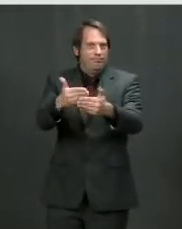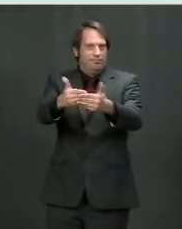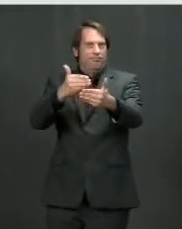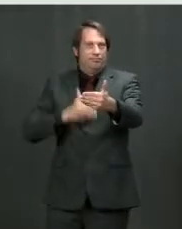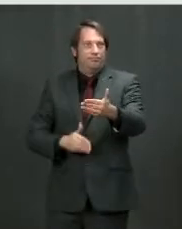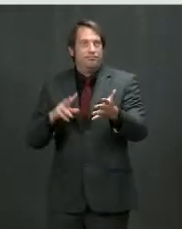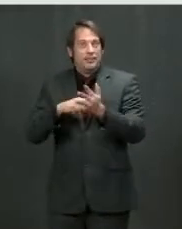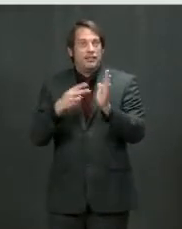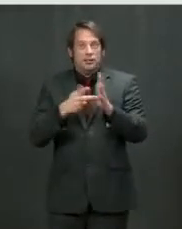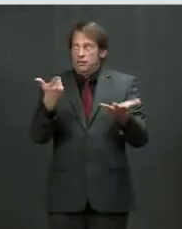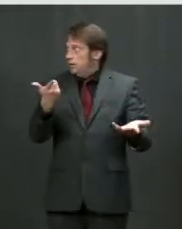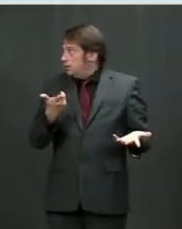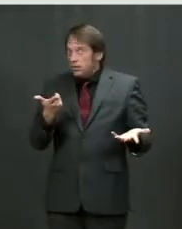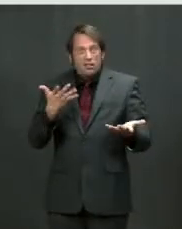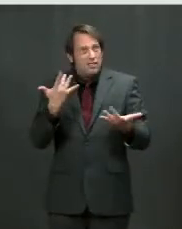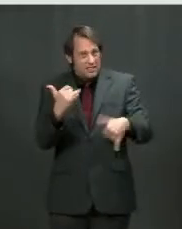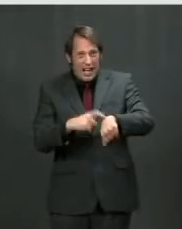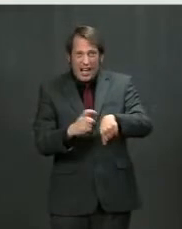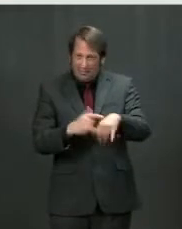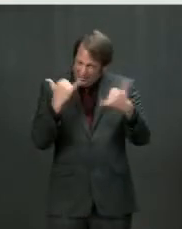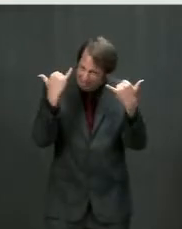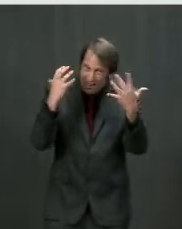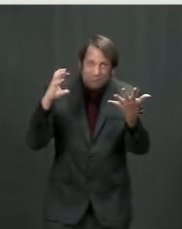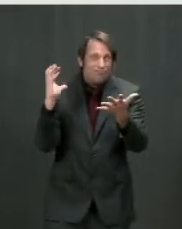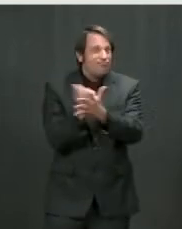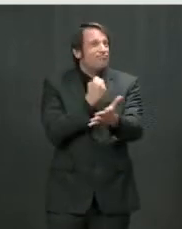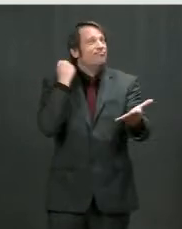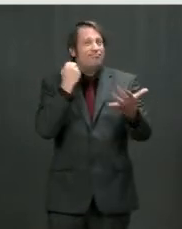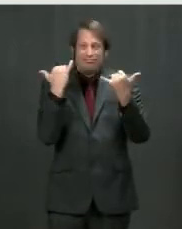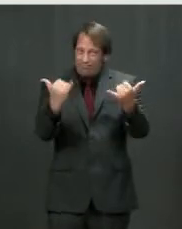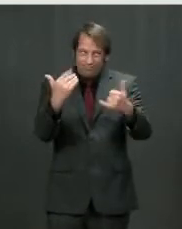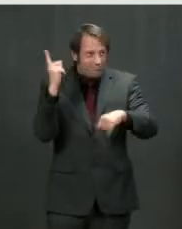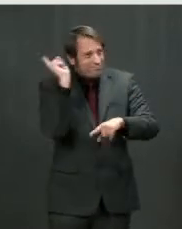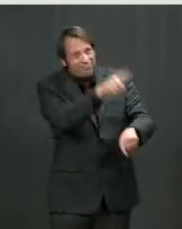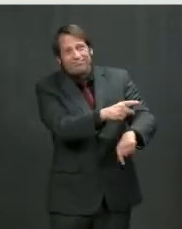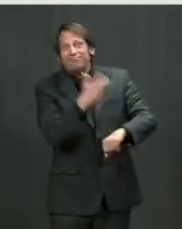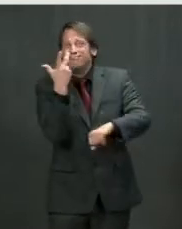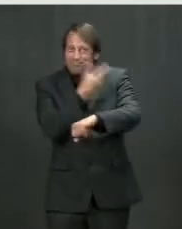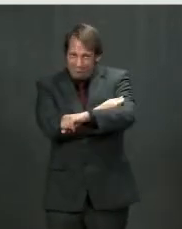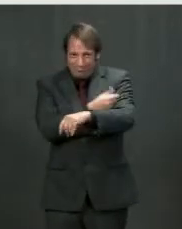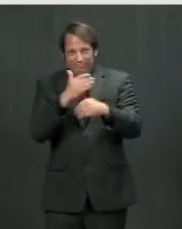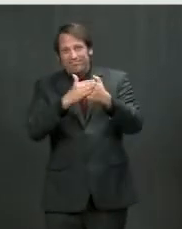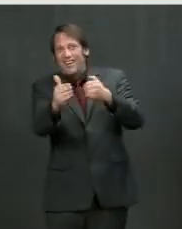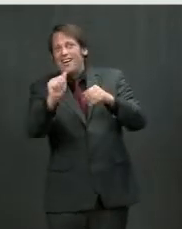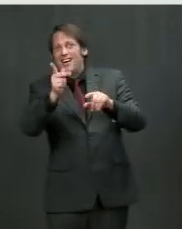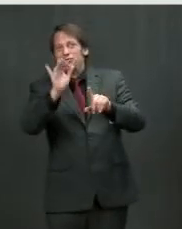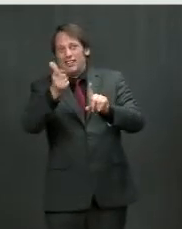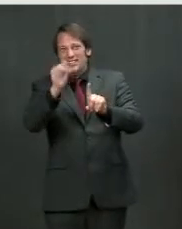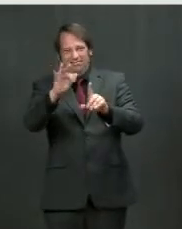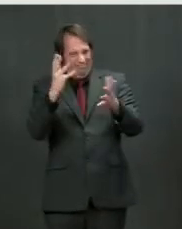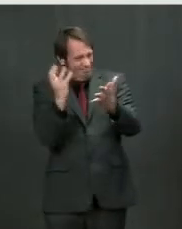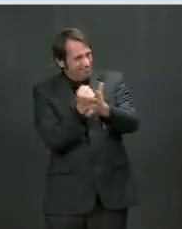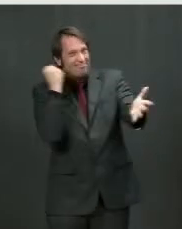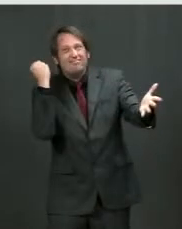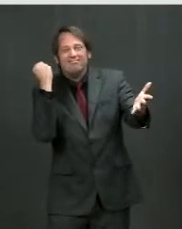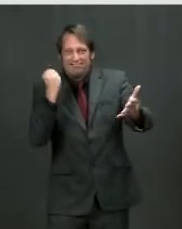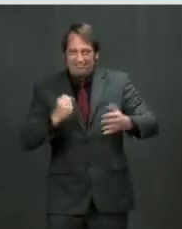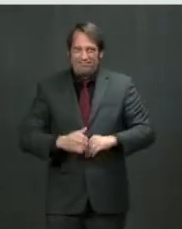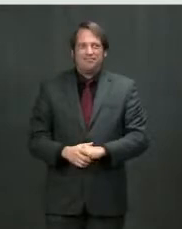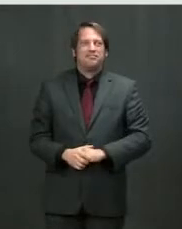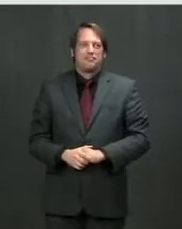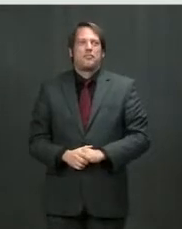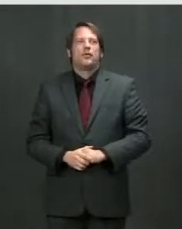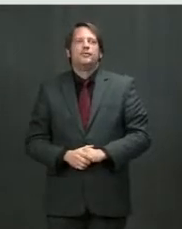time for seniors who haven't been vaccinated to get their shot now. At this point,